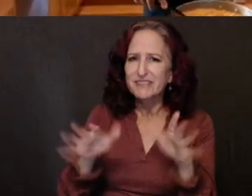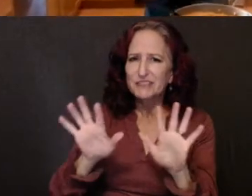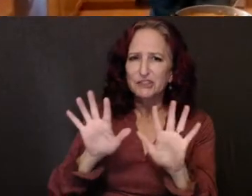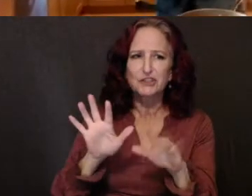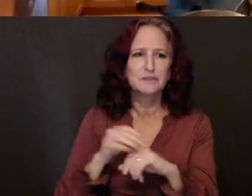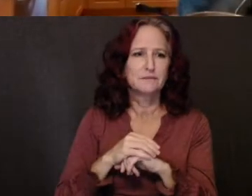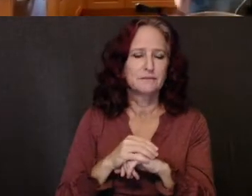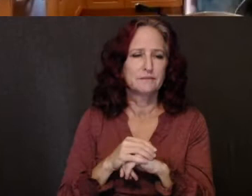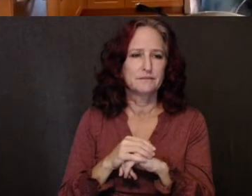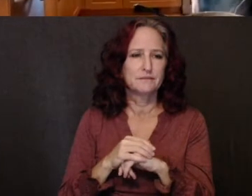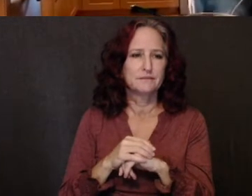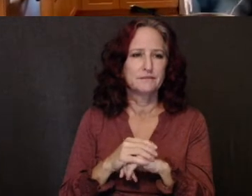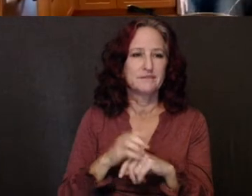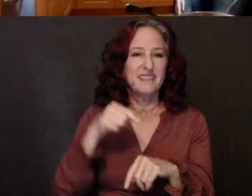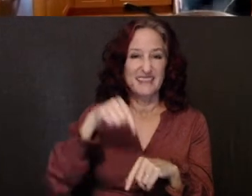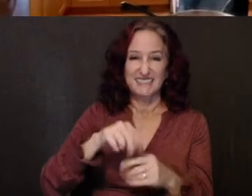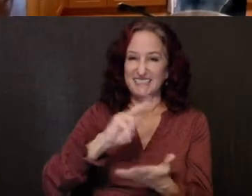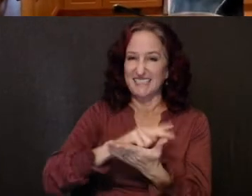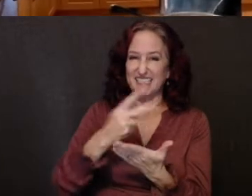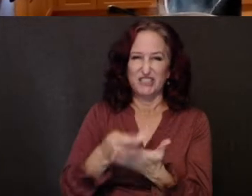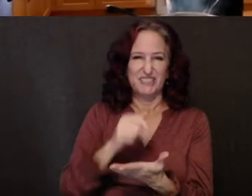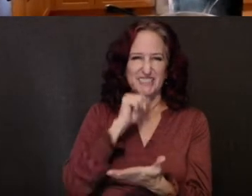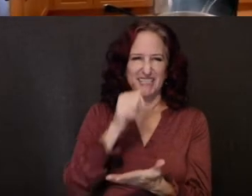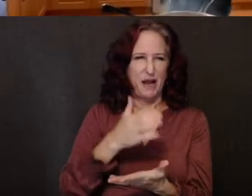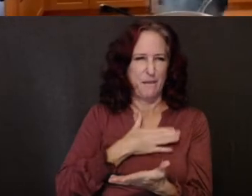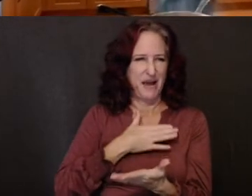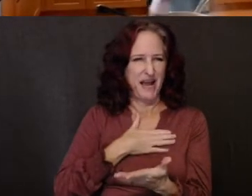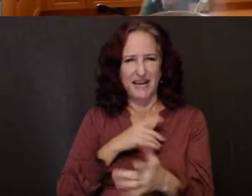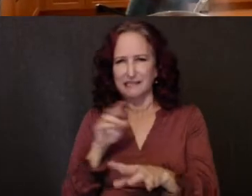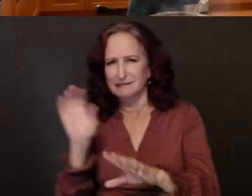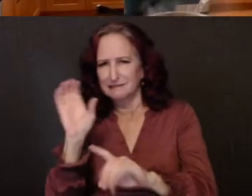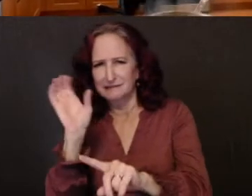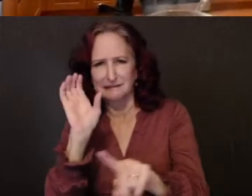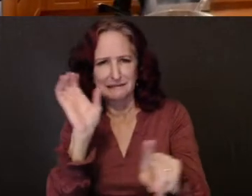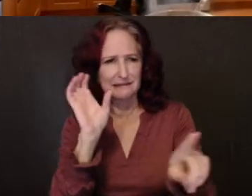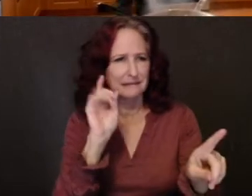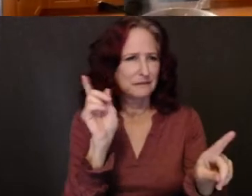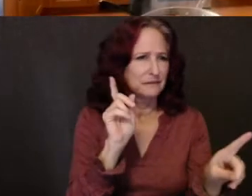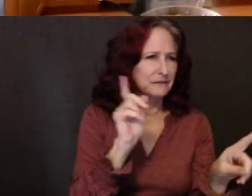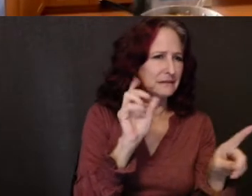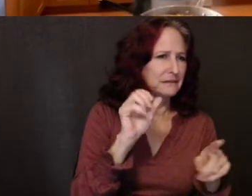Okay, and to get to your point about like knowing when it's done. Uh-huh.